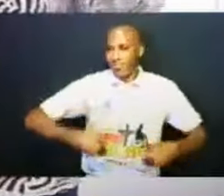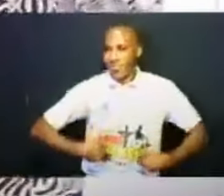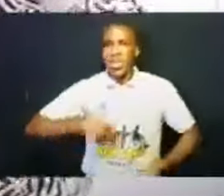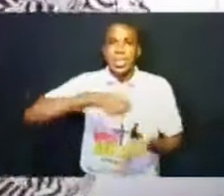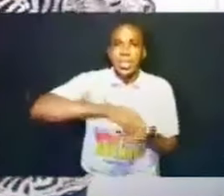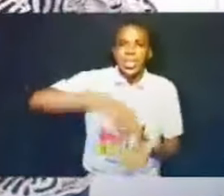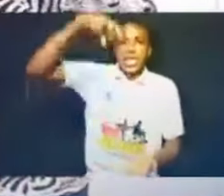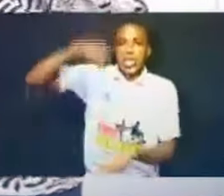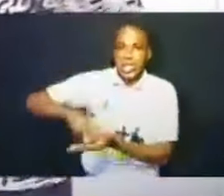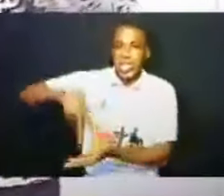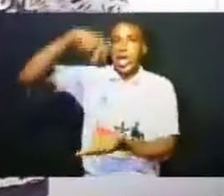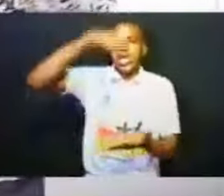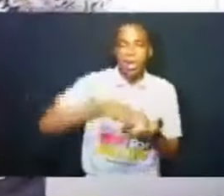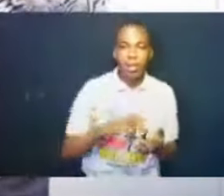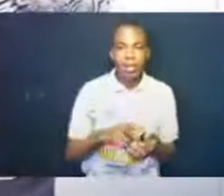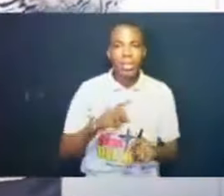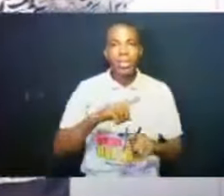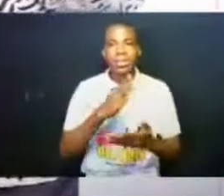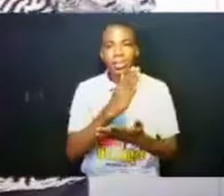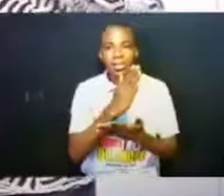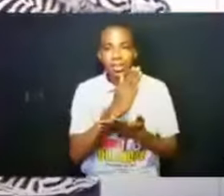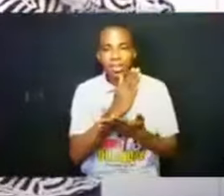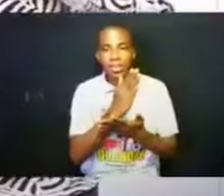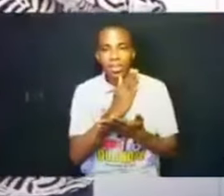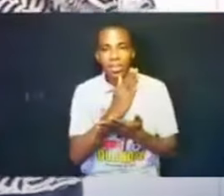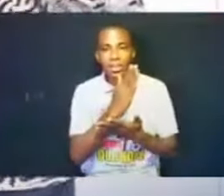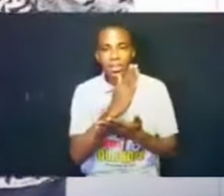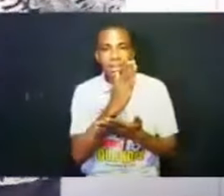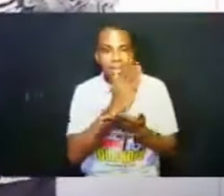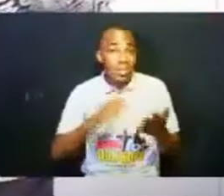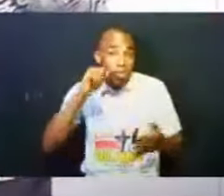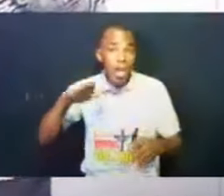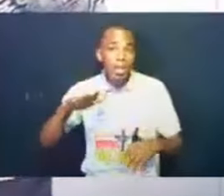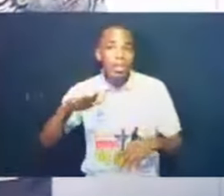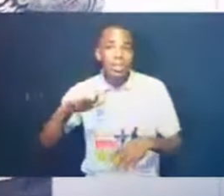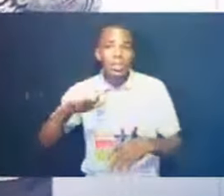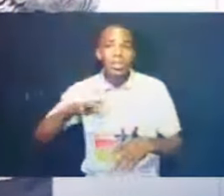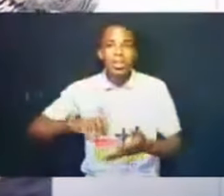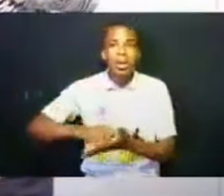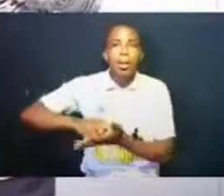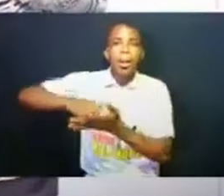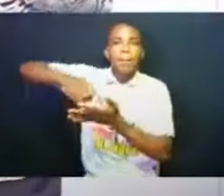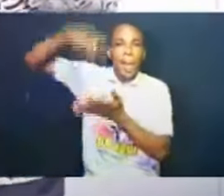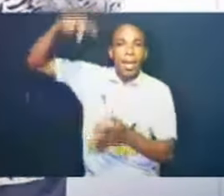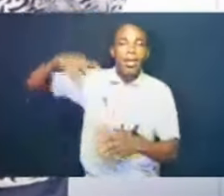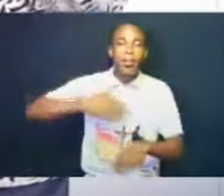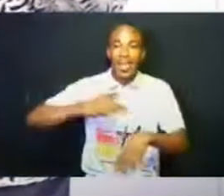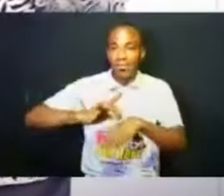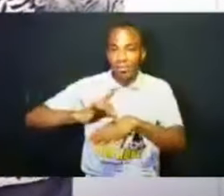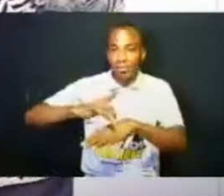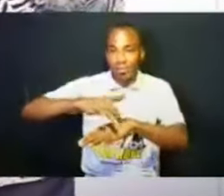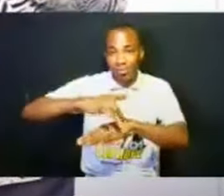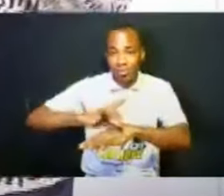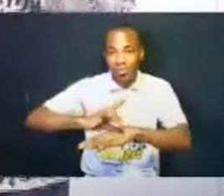people. And then this lady stepped on my toes because she just jumped and then on my toes. And the